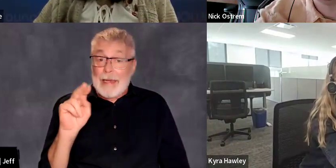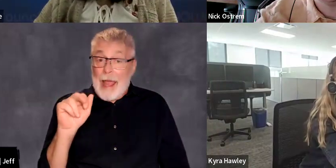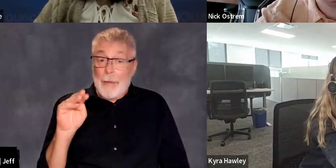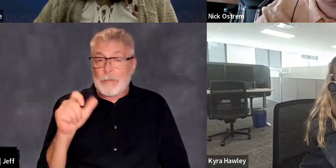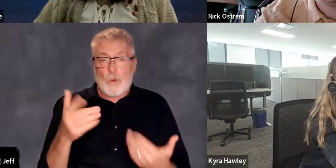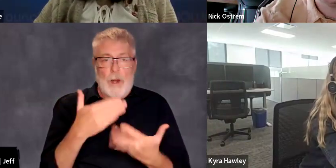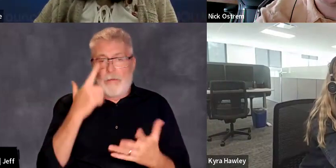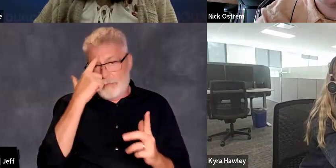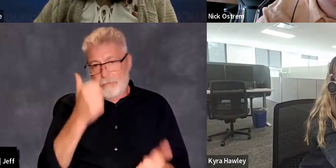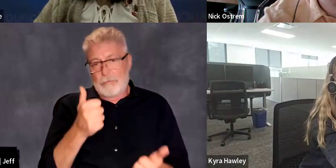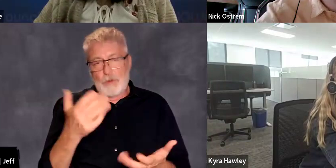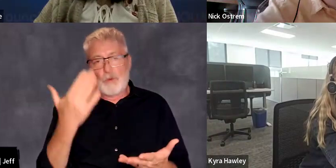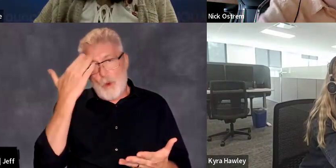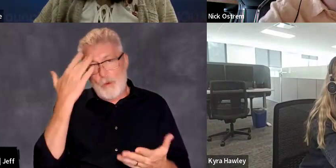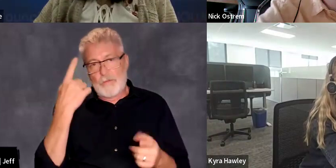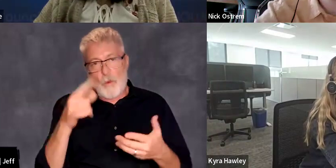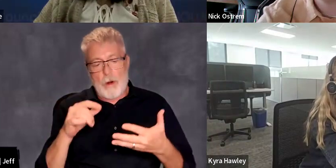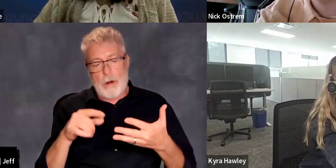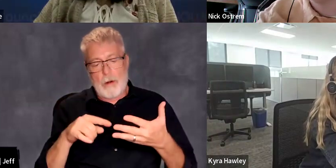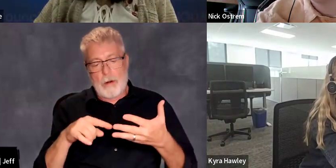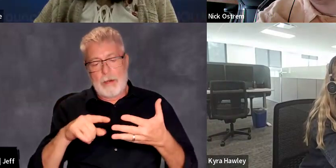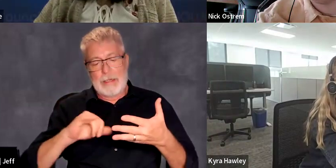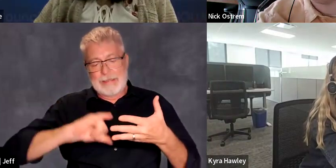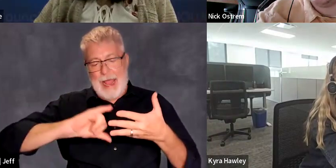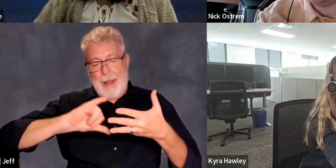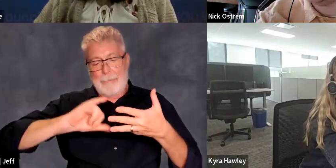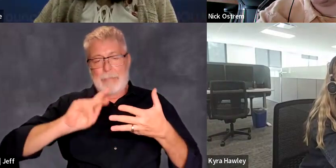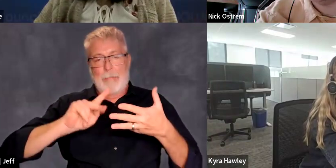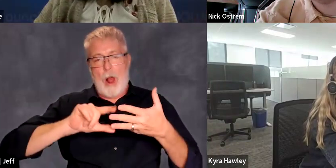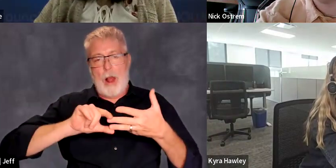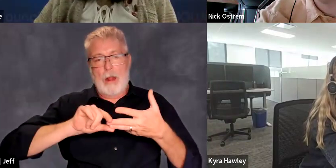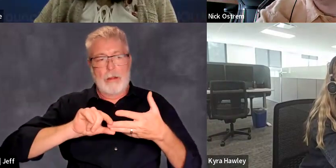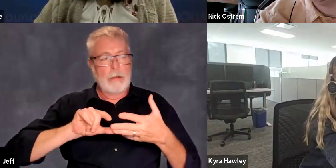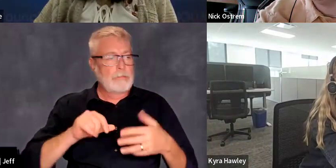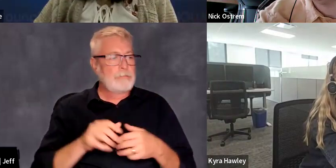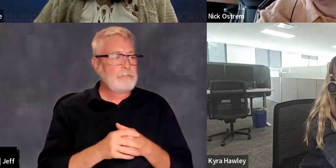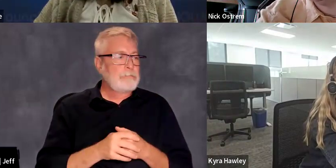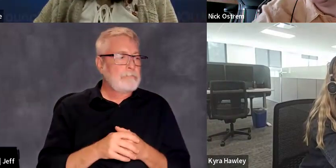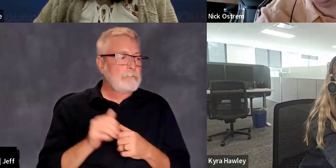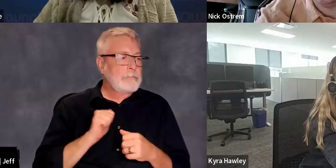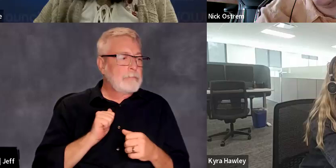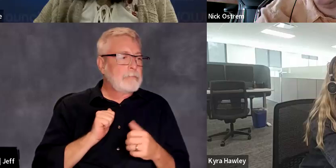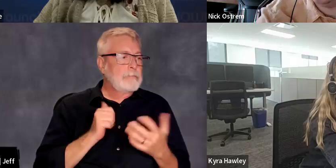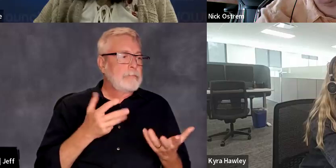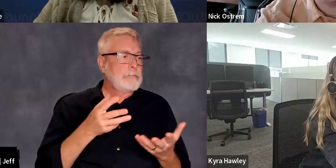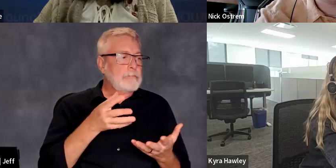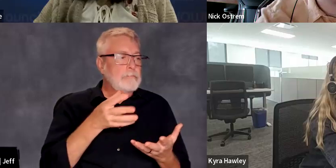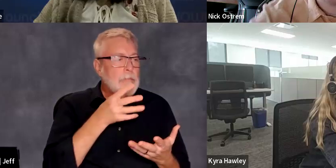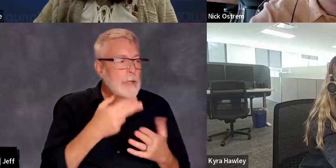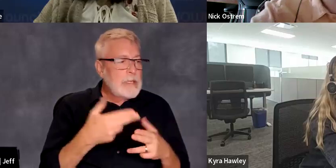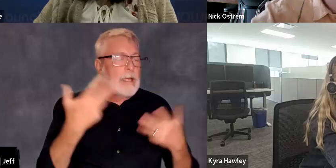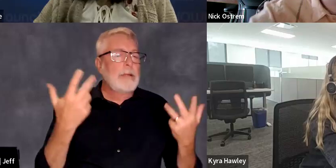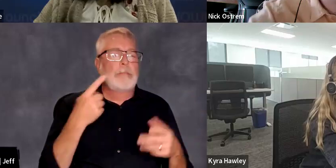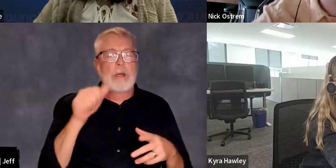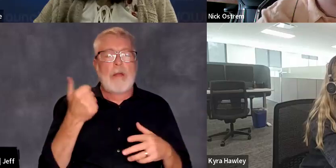as long as you know that they're for the same people that are in step 3. So I've put in my name, I put in my mom's name. And all of the other questions